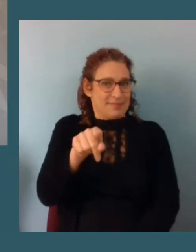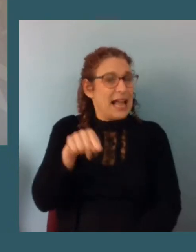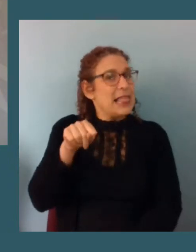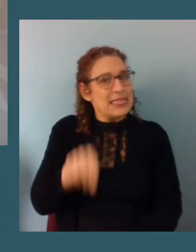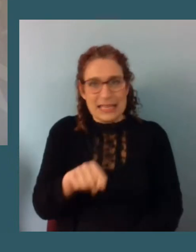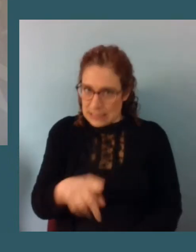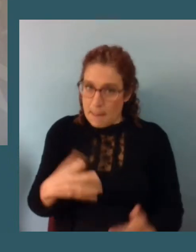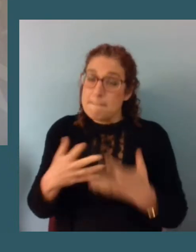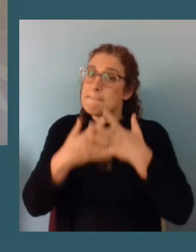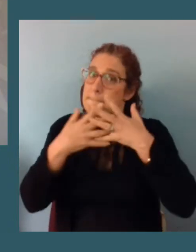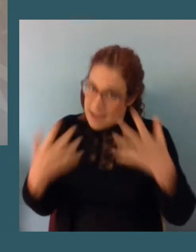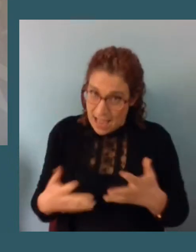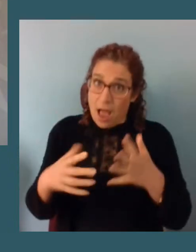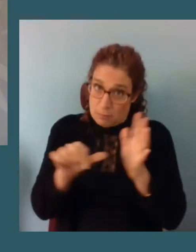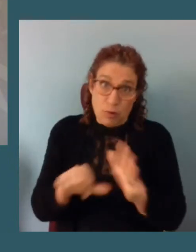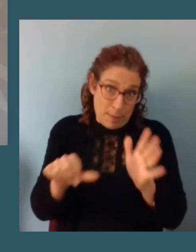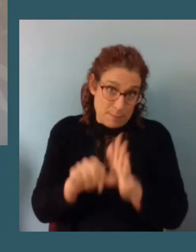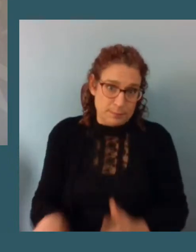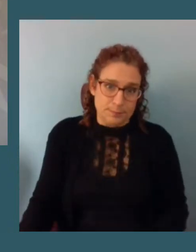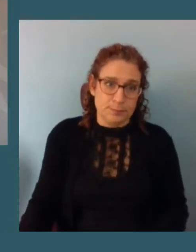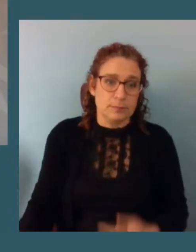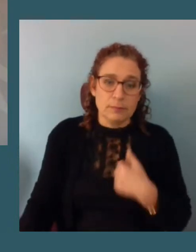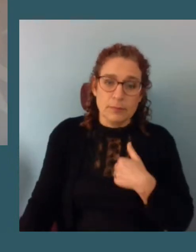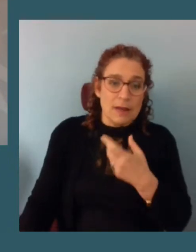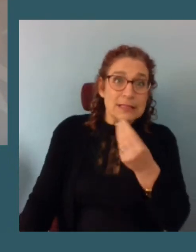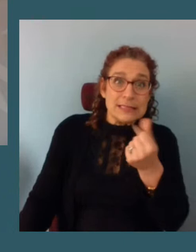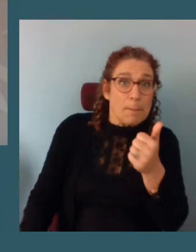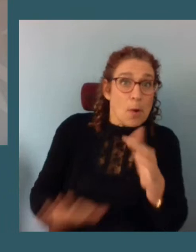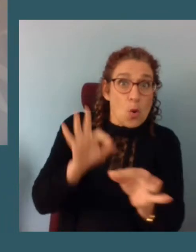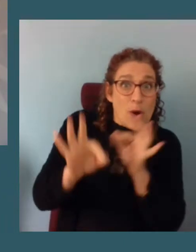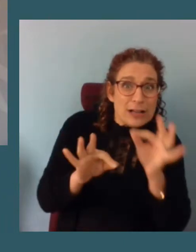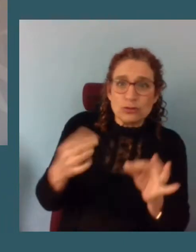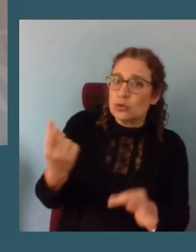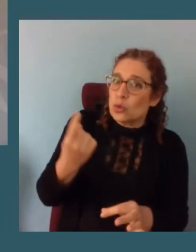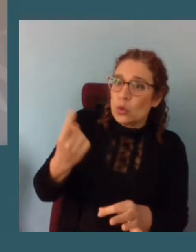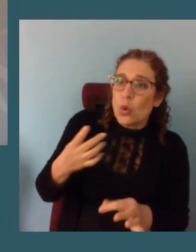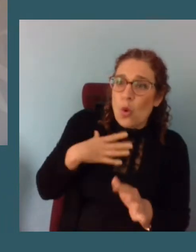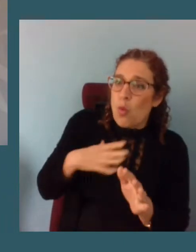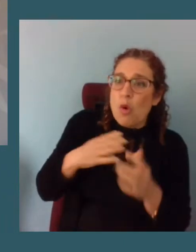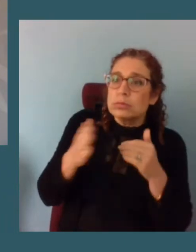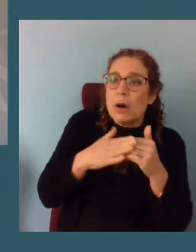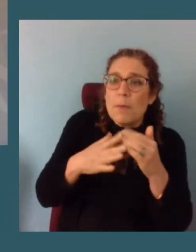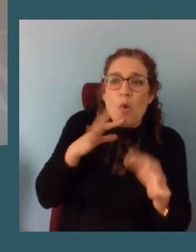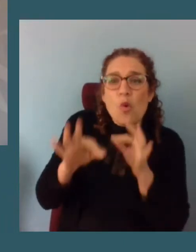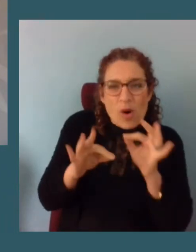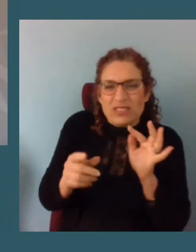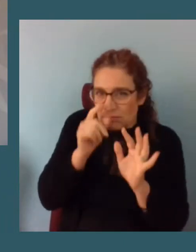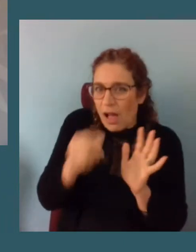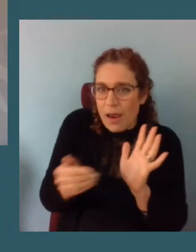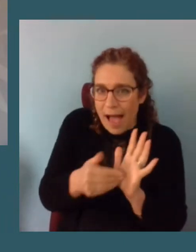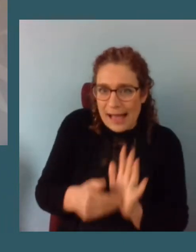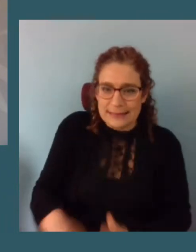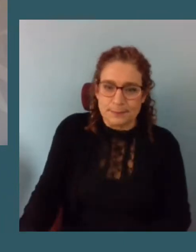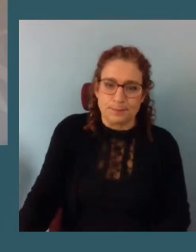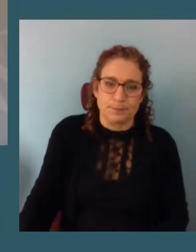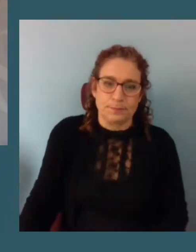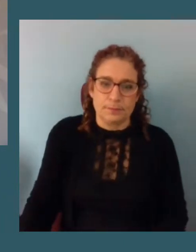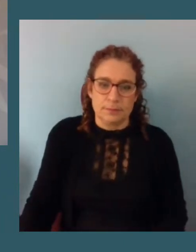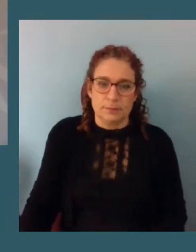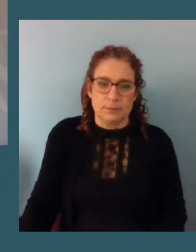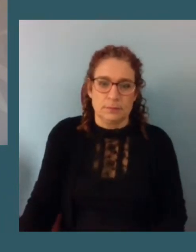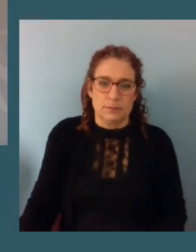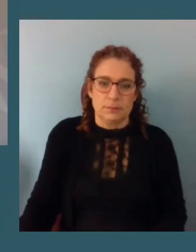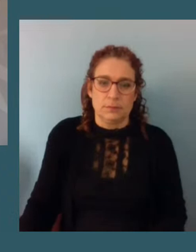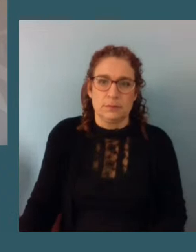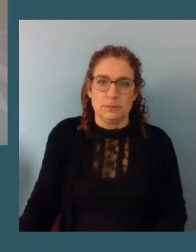deal. We have got a few questions, and I'd invite anyone to add any more in the next few minutes. We did have one submitted prior